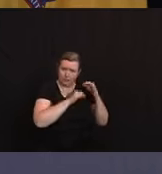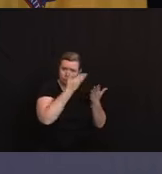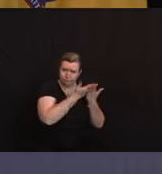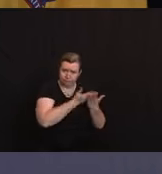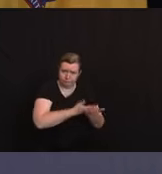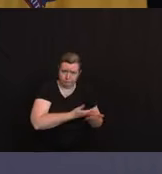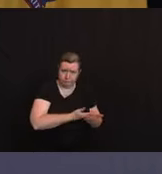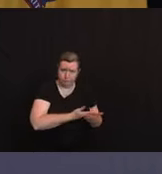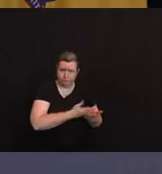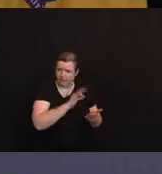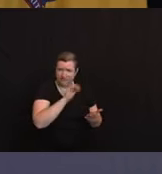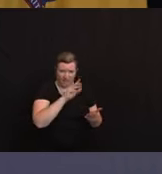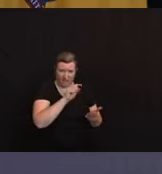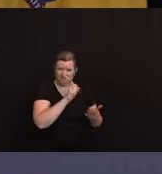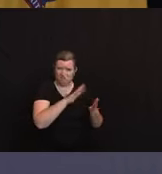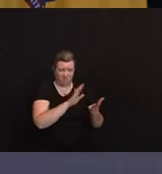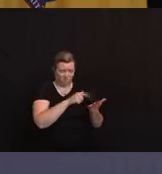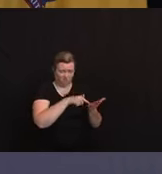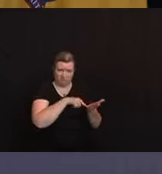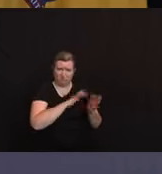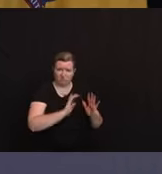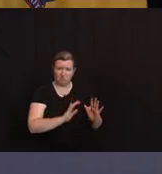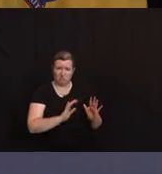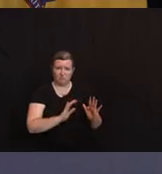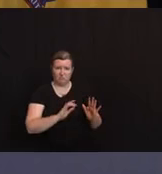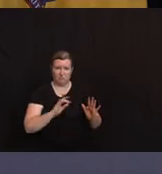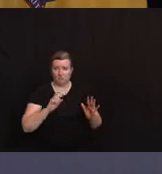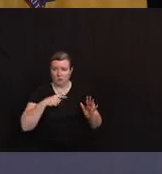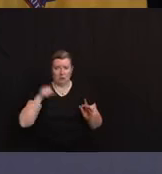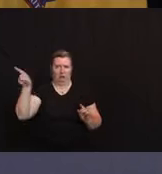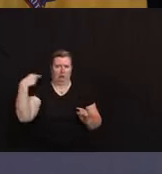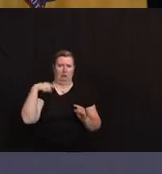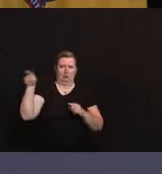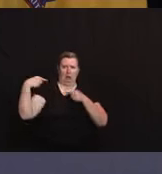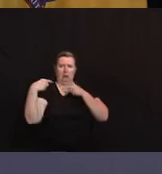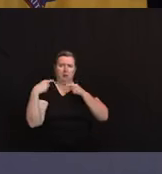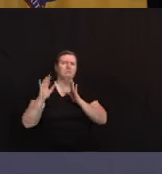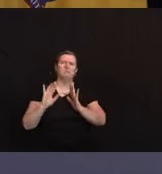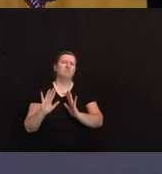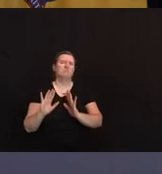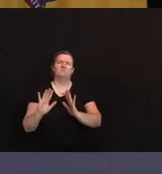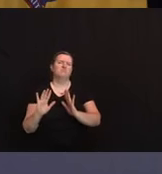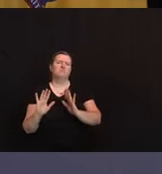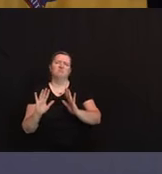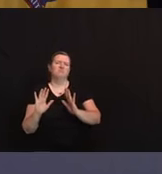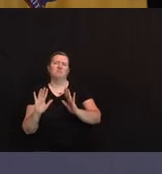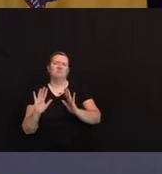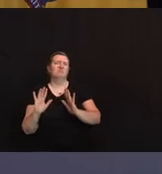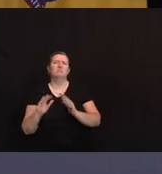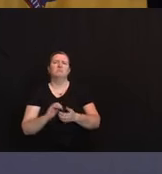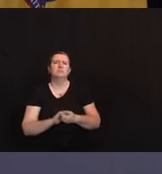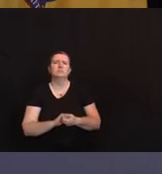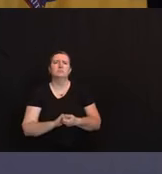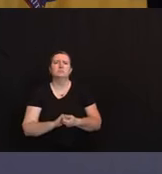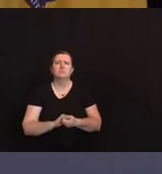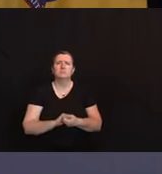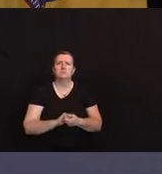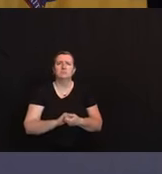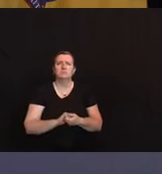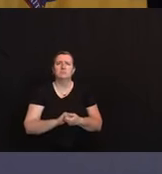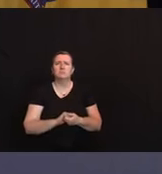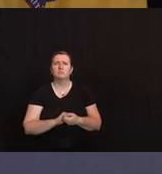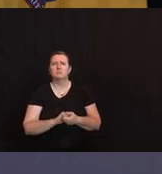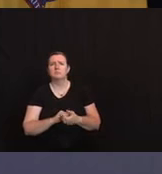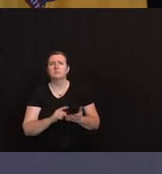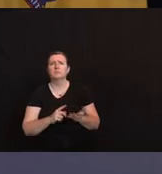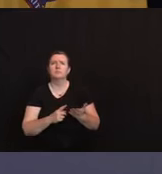just keep it at that. And frankly, it's particularly, I don't know whether to laugh or to cry that he's invoking the EDA,